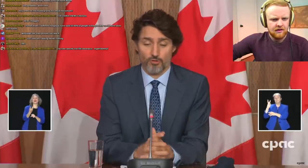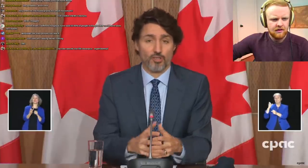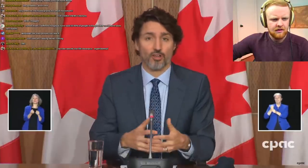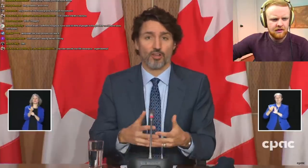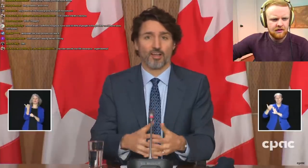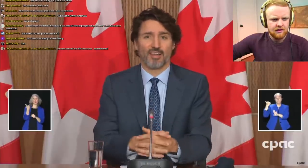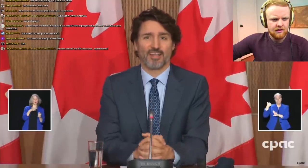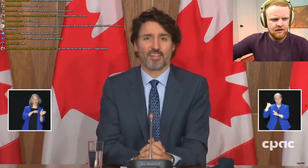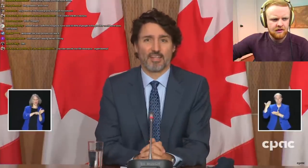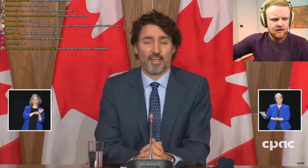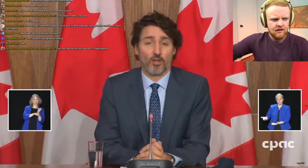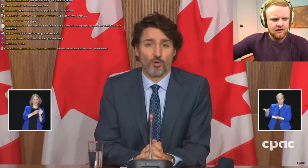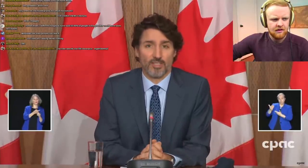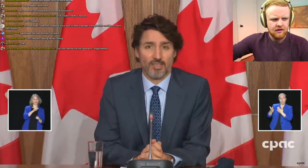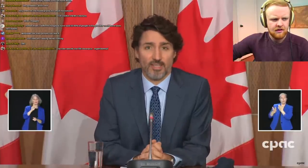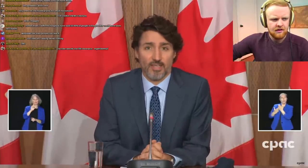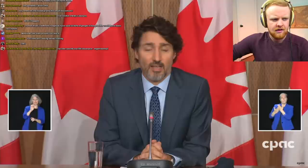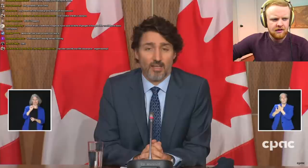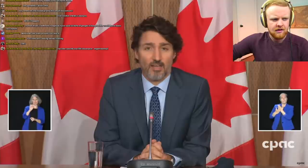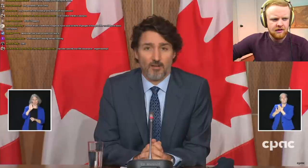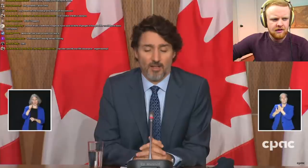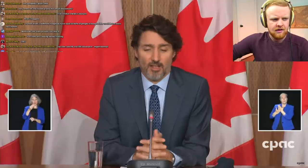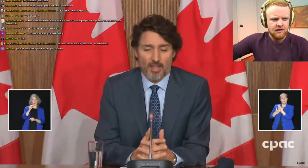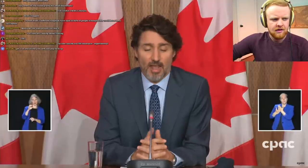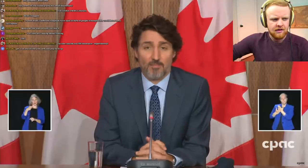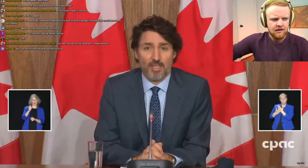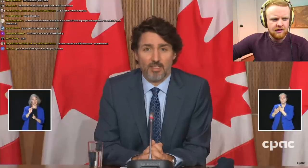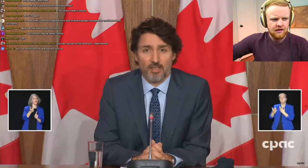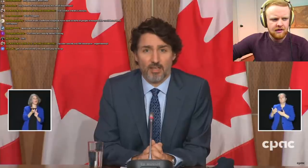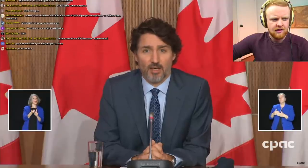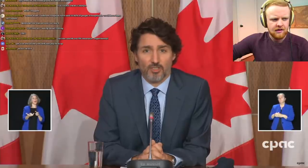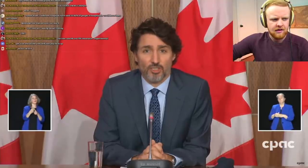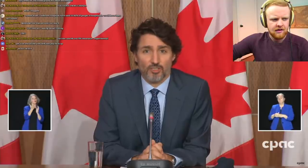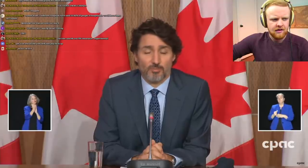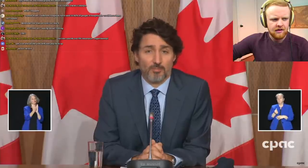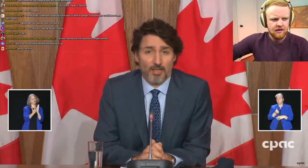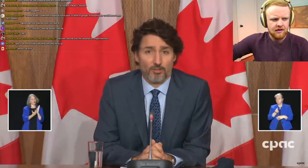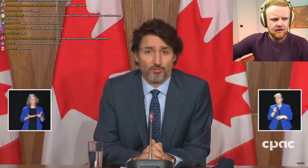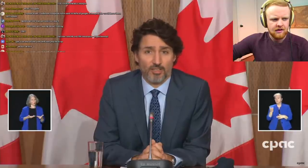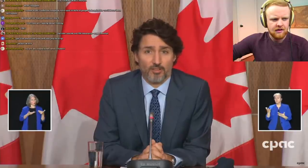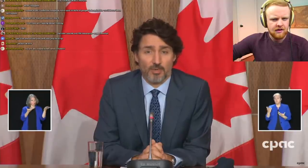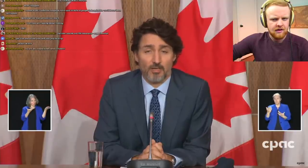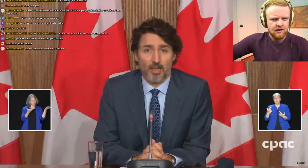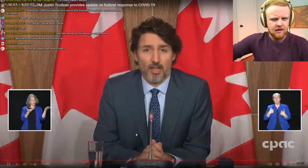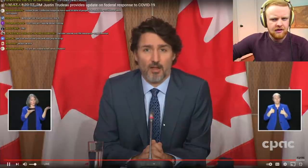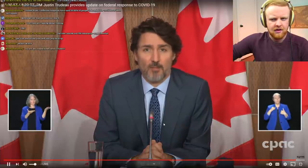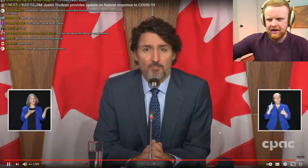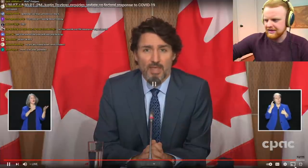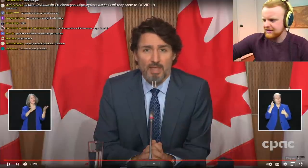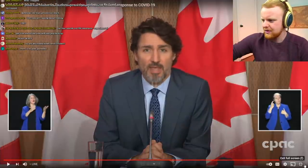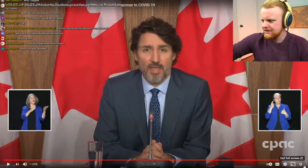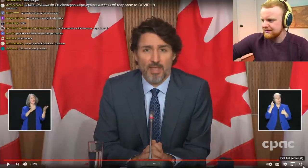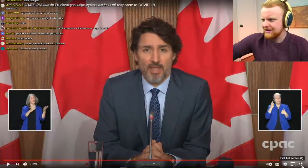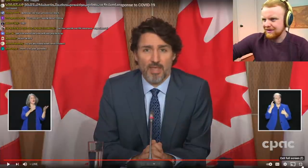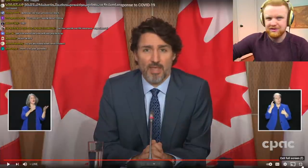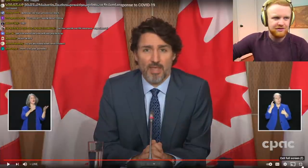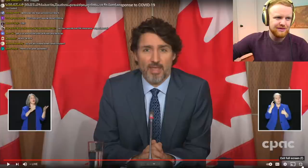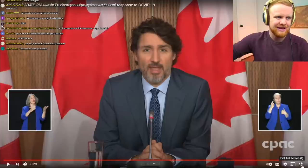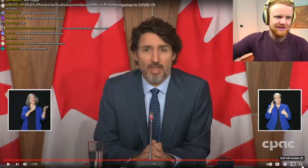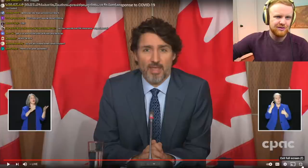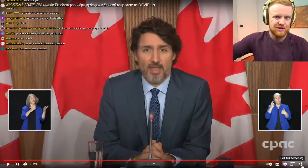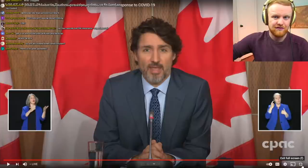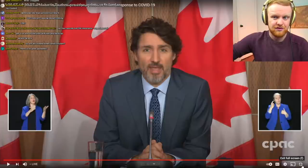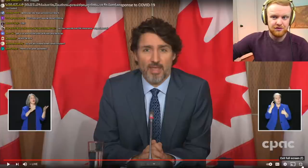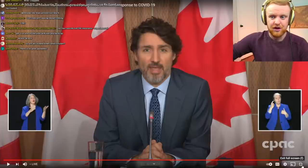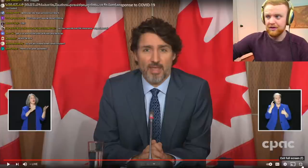recommandations, plusieurs desquelles ont été amenées en changement par le gouvernement. Okay, so it seems like that was going to be